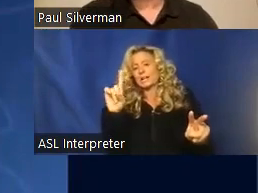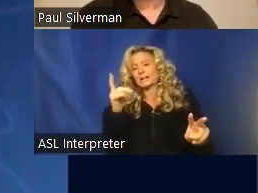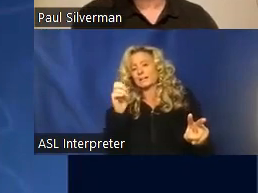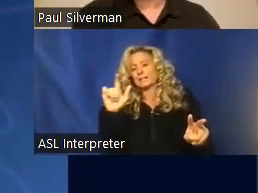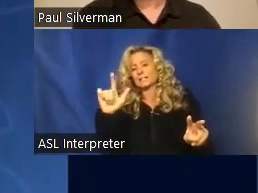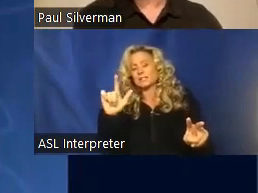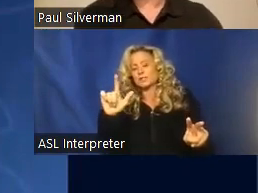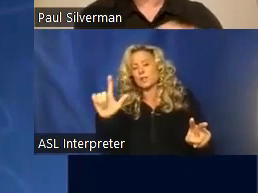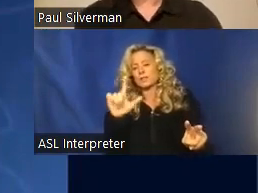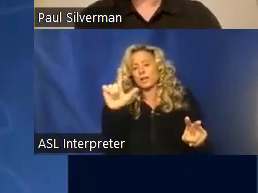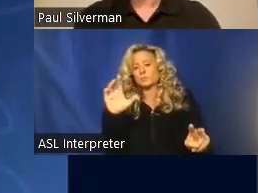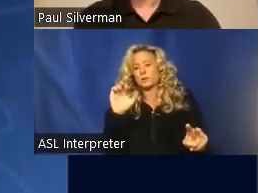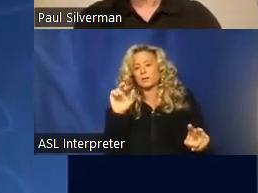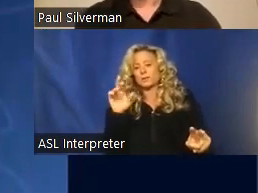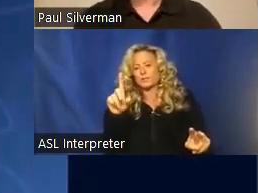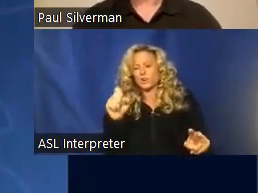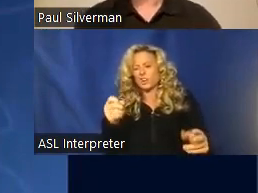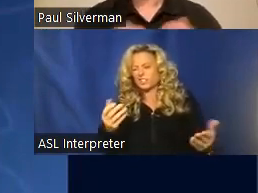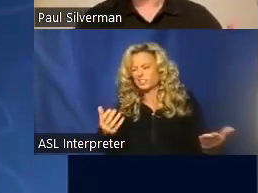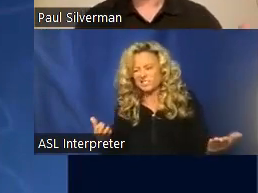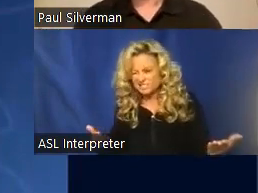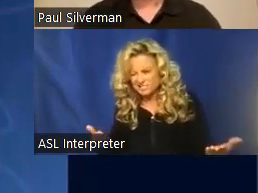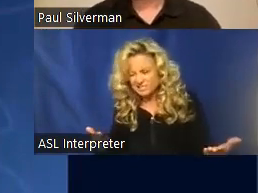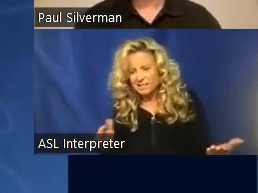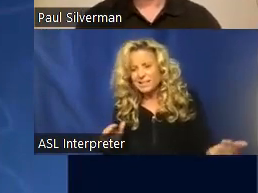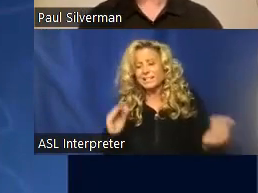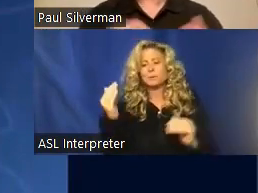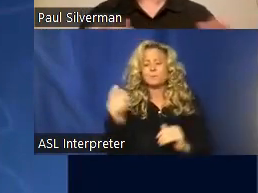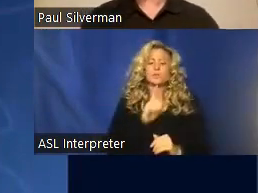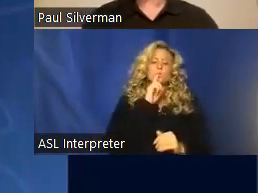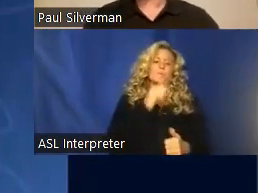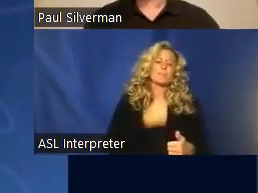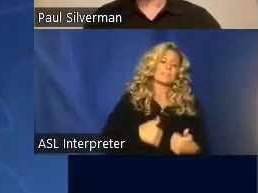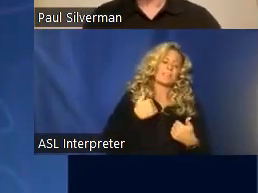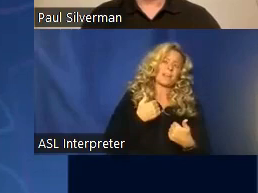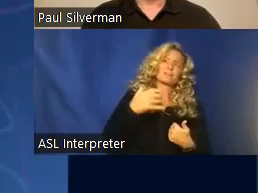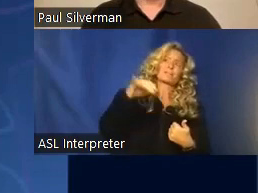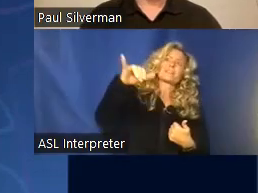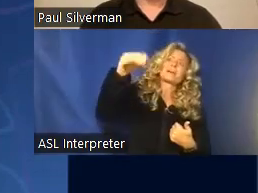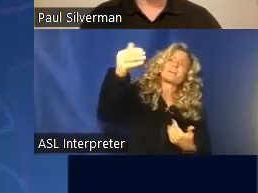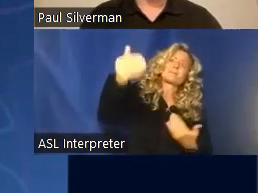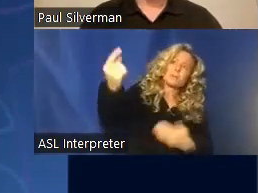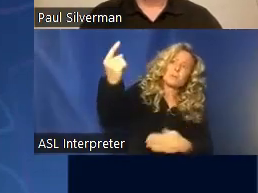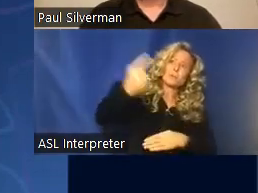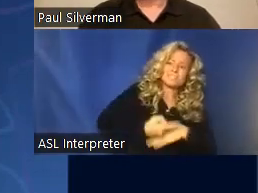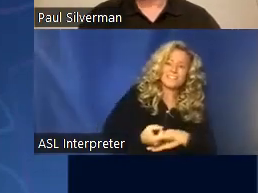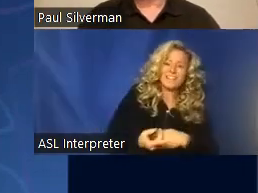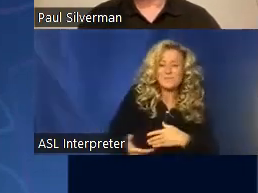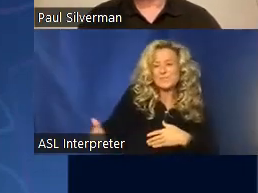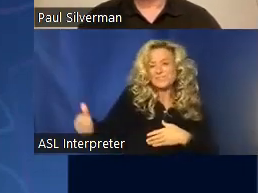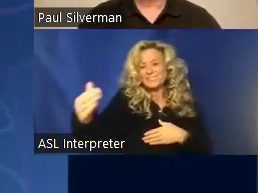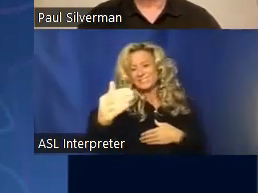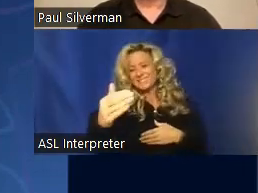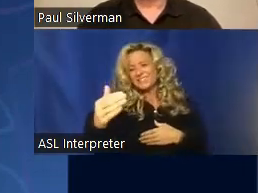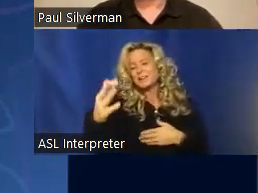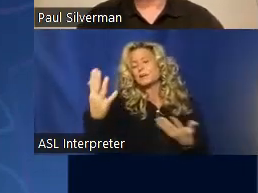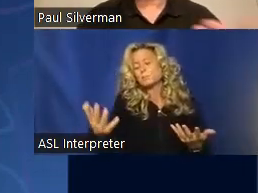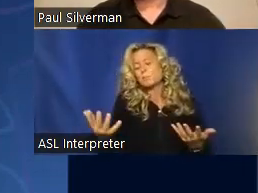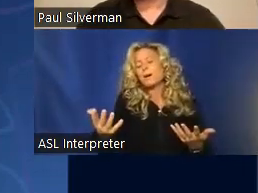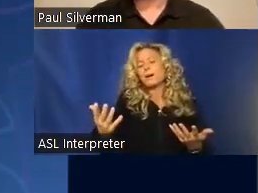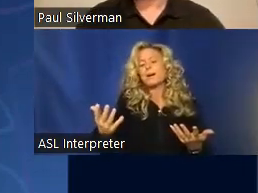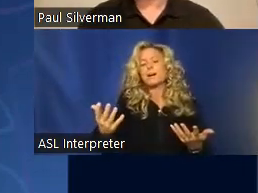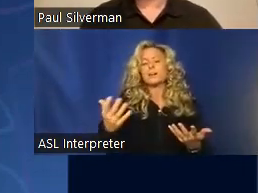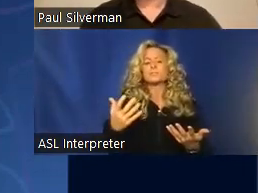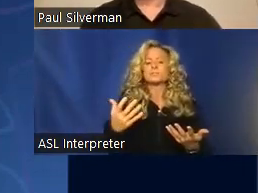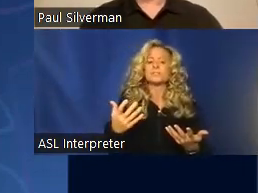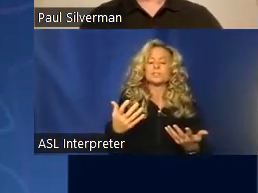libraries of cards as it is maybe in real life yet. Hopefully we'll get there. Okay. I think that that's somewhere where there's definitely